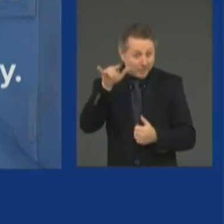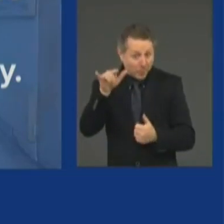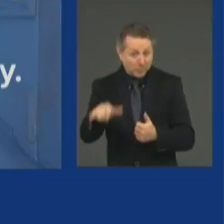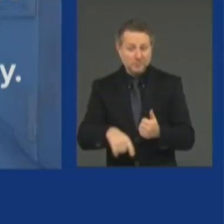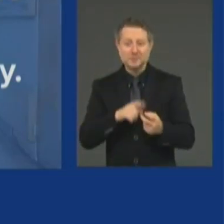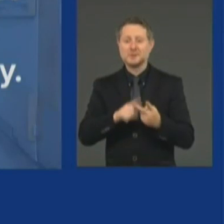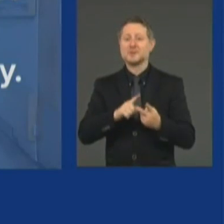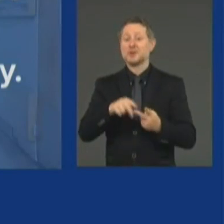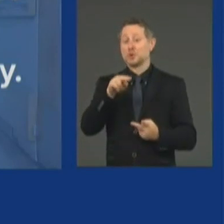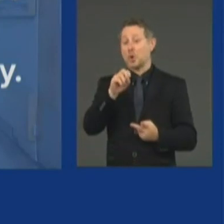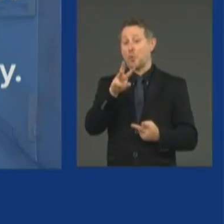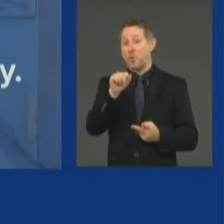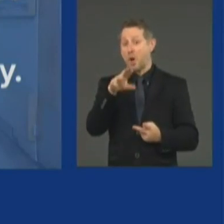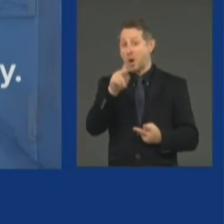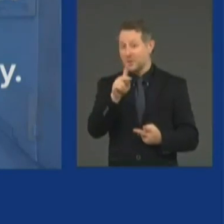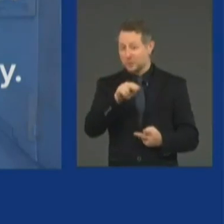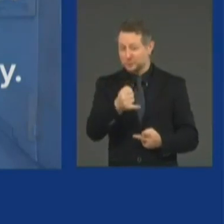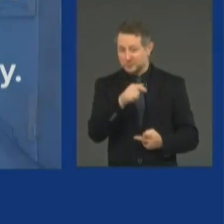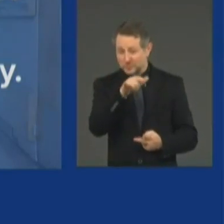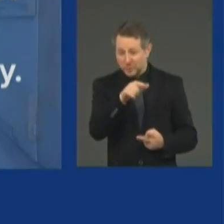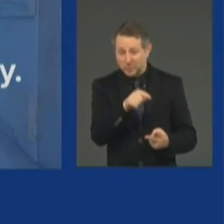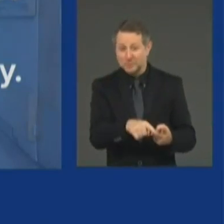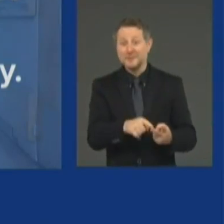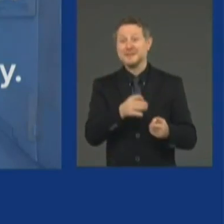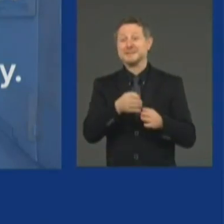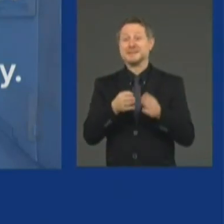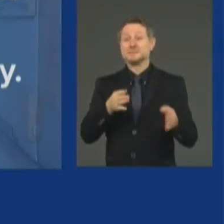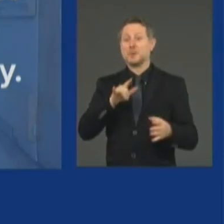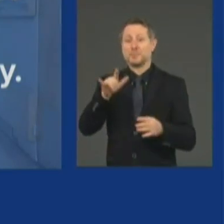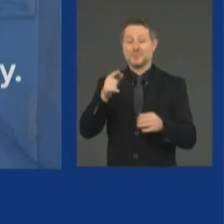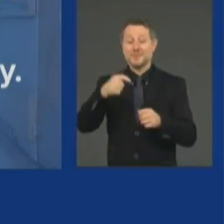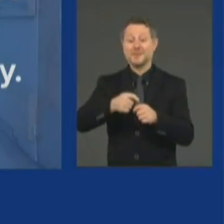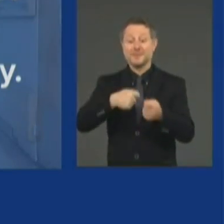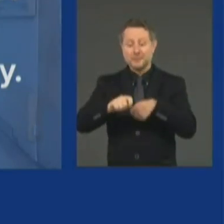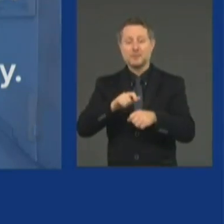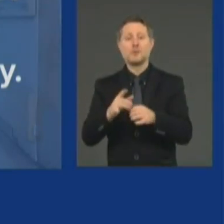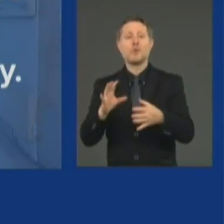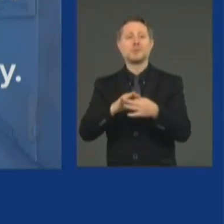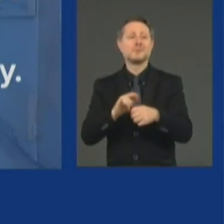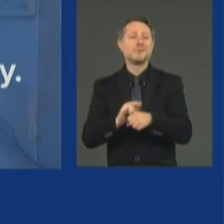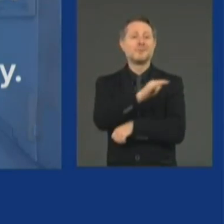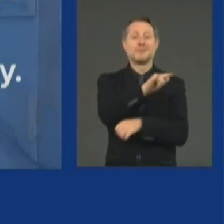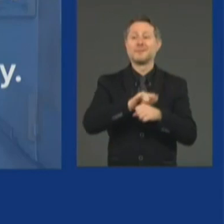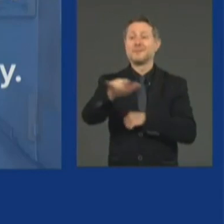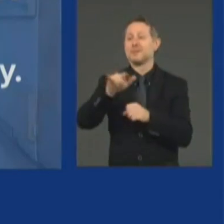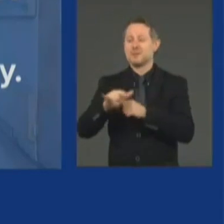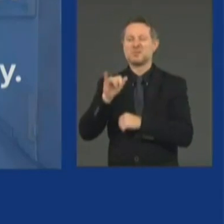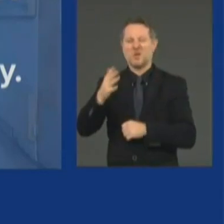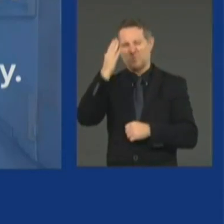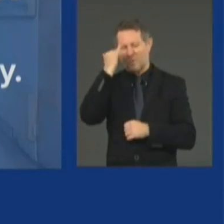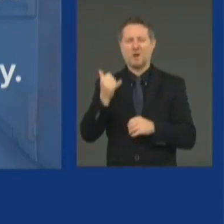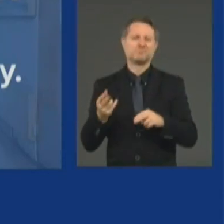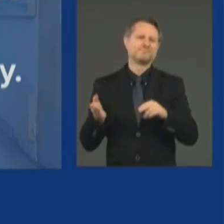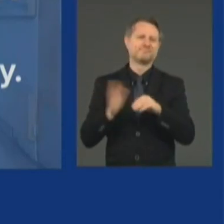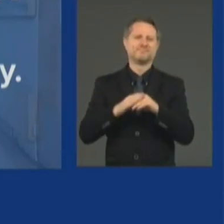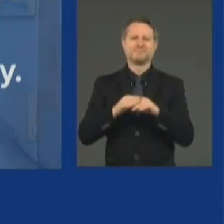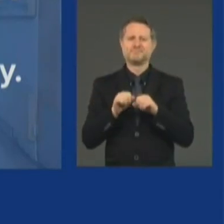take connecting flights, they're coming here. So that brought the virus here. That's why we have the numbers we have.